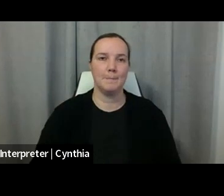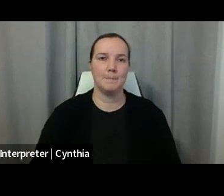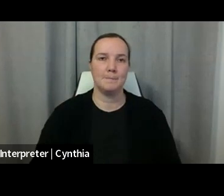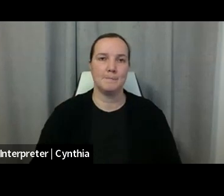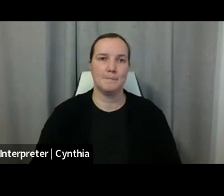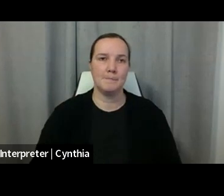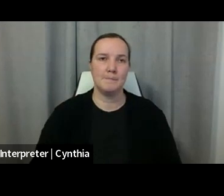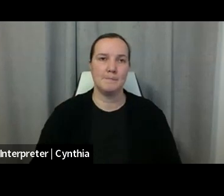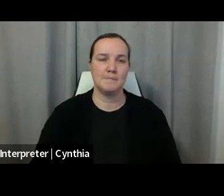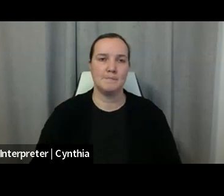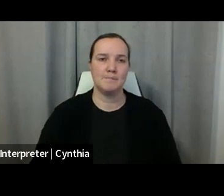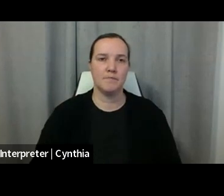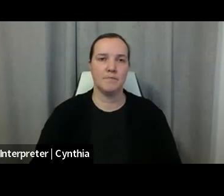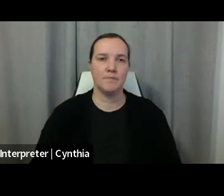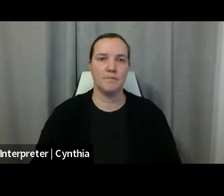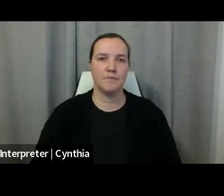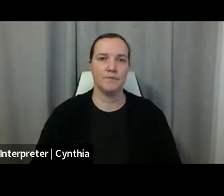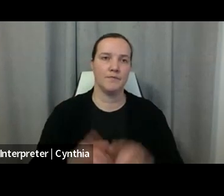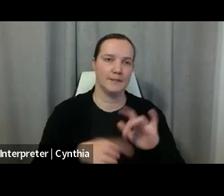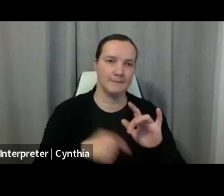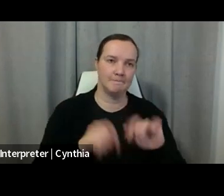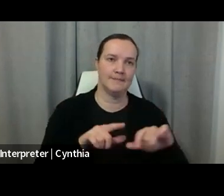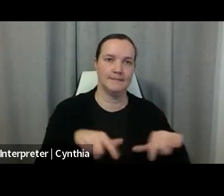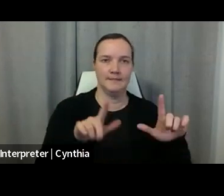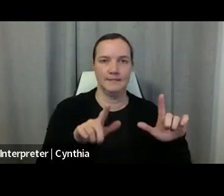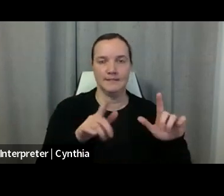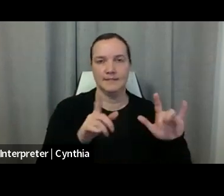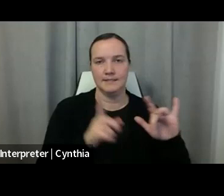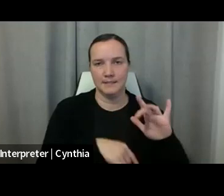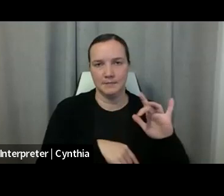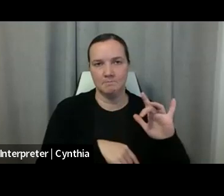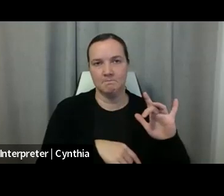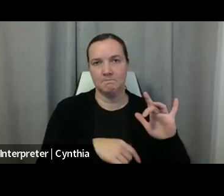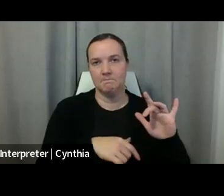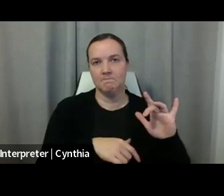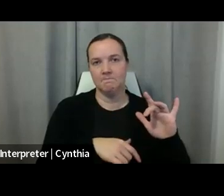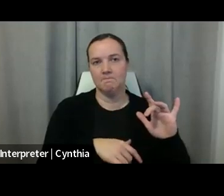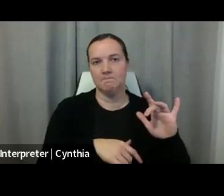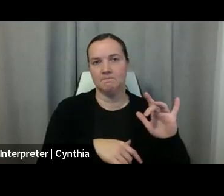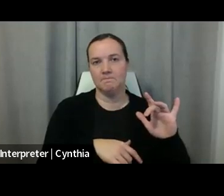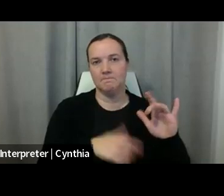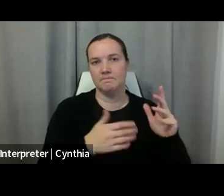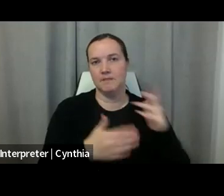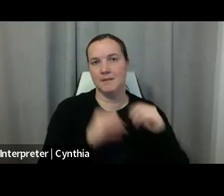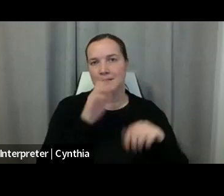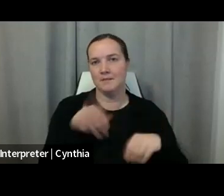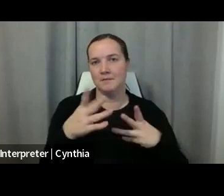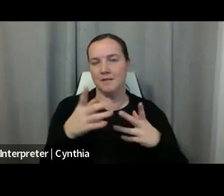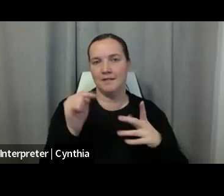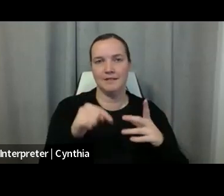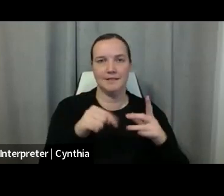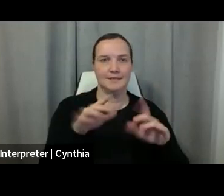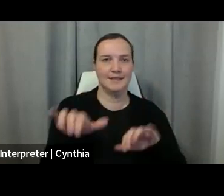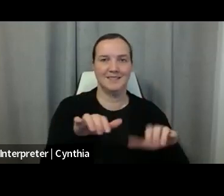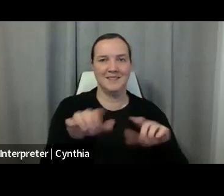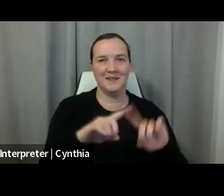And so I'm going to actually jump over this exercise because I don't think you got copies of it. Would have been fun, but I want to